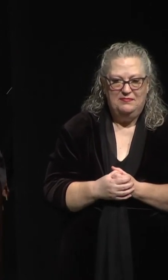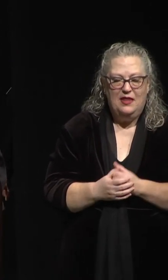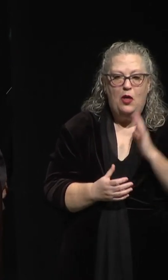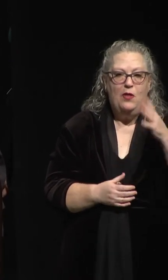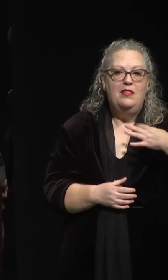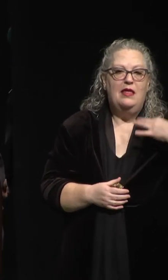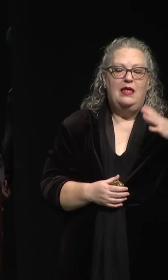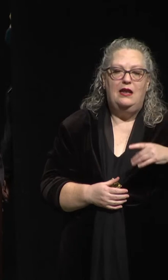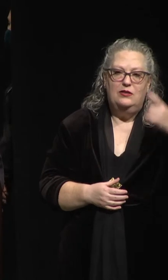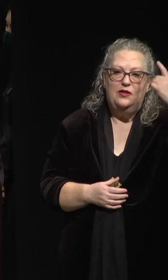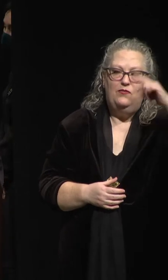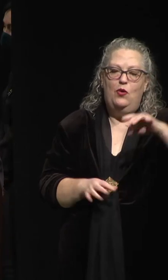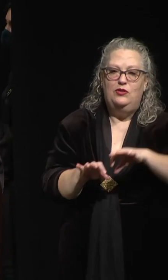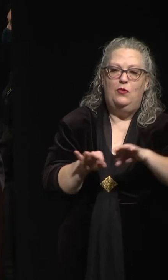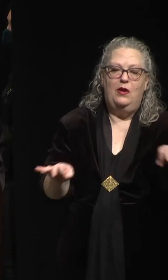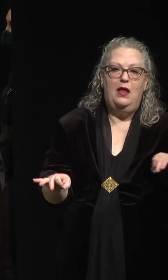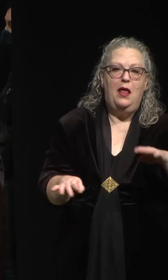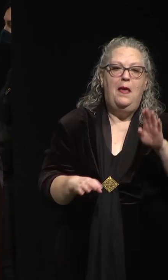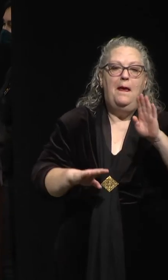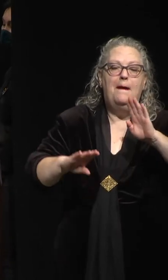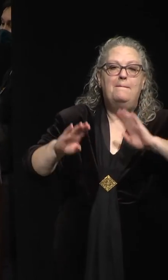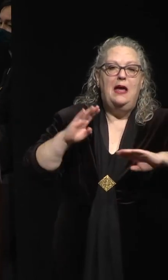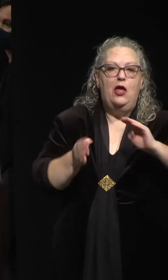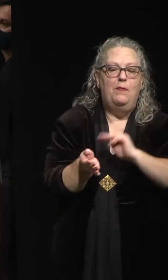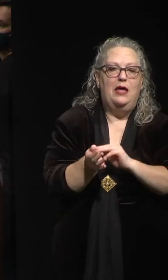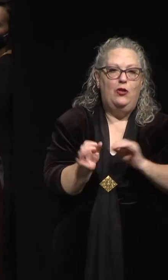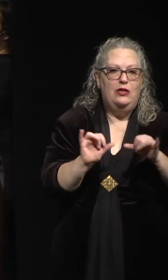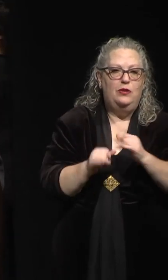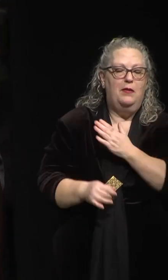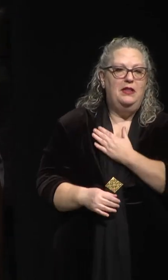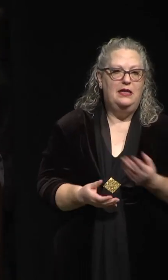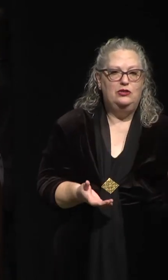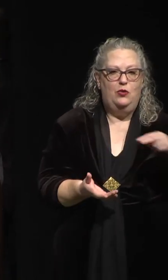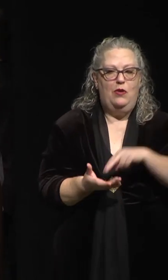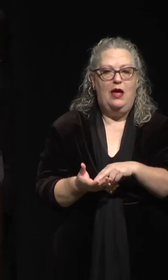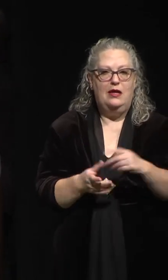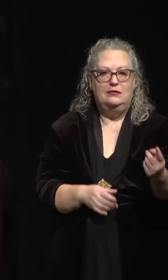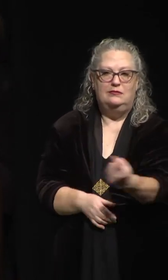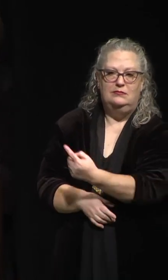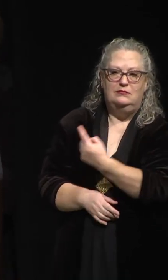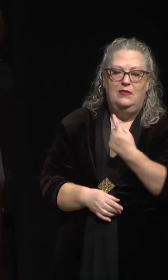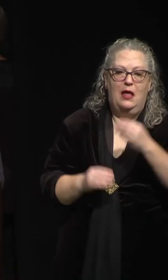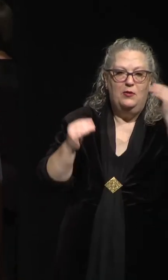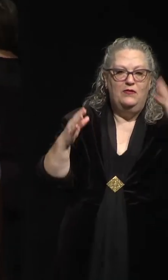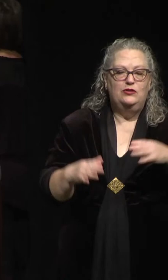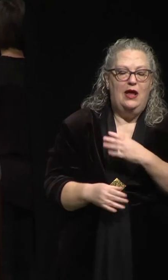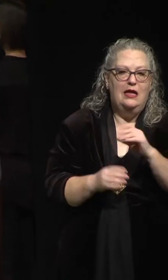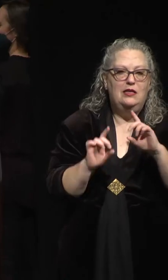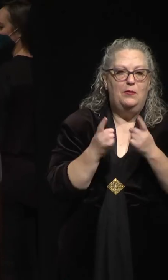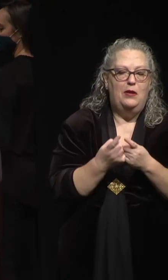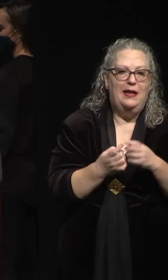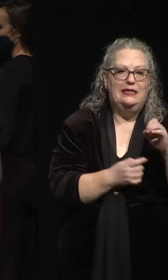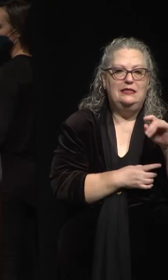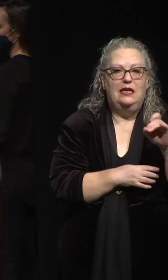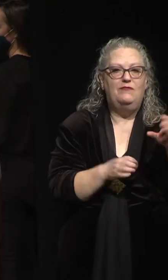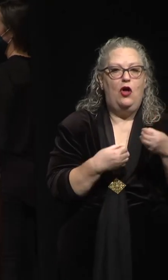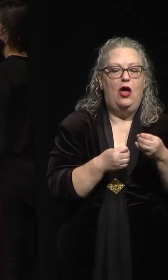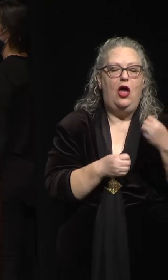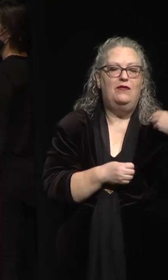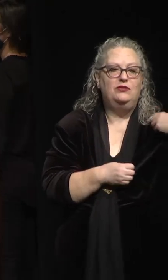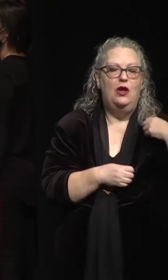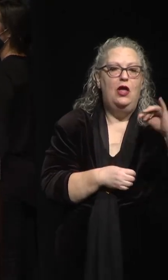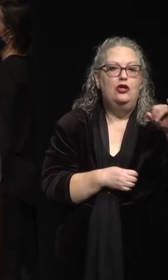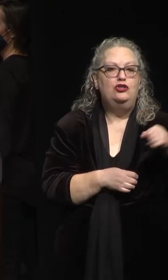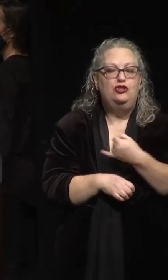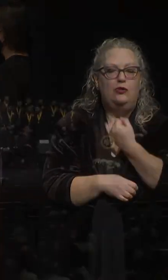Will the candidates for degree biomedical engineering please rise? Professor and Department Executive Officer